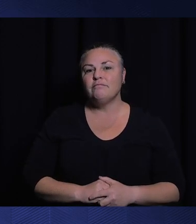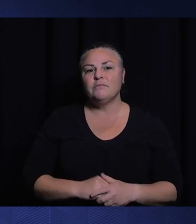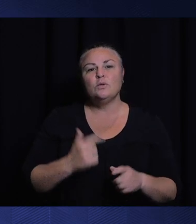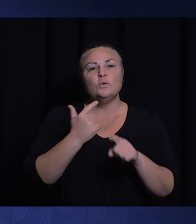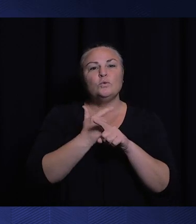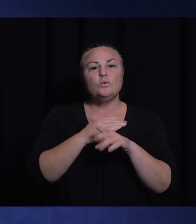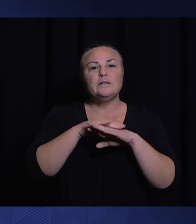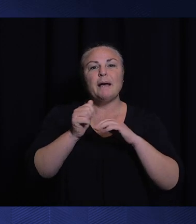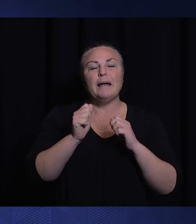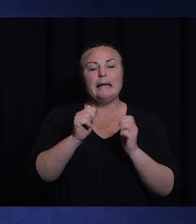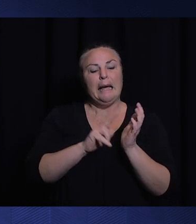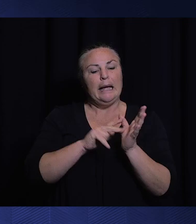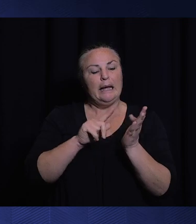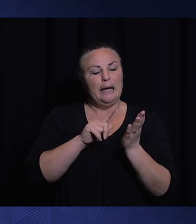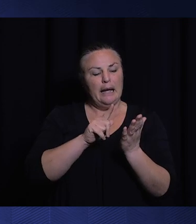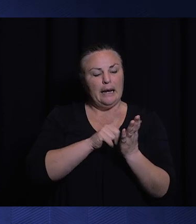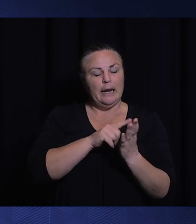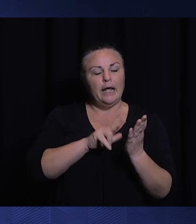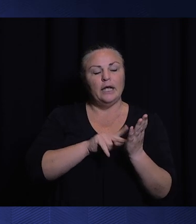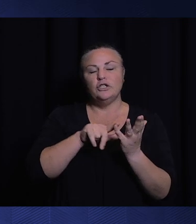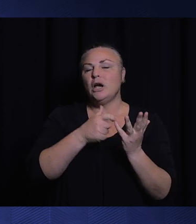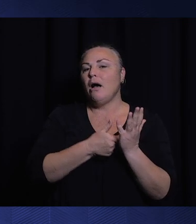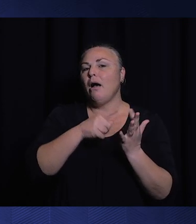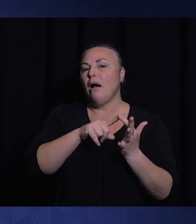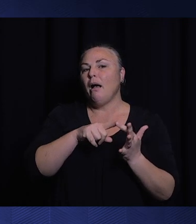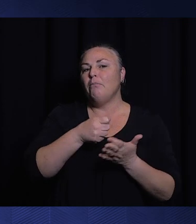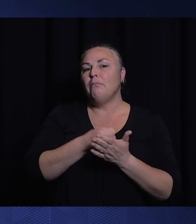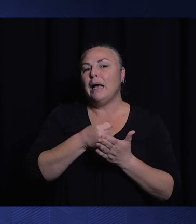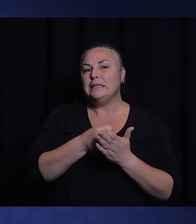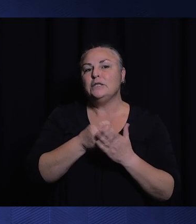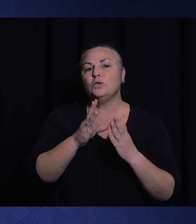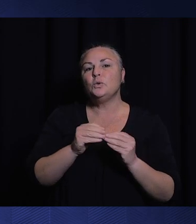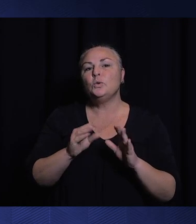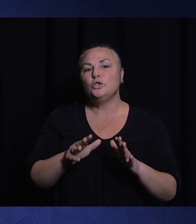nature-based solutions, building resilience through blue and green.